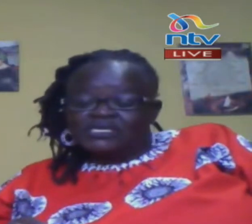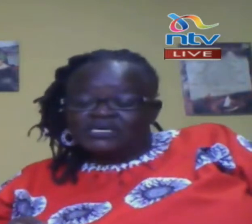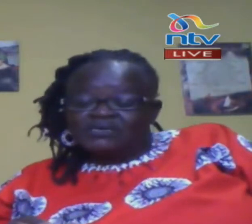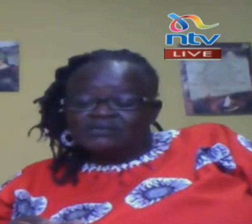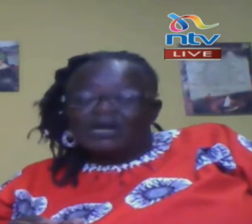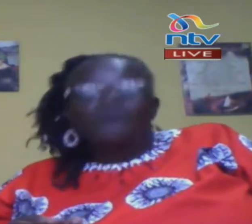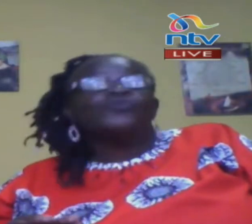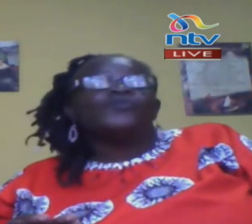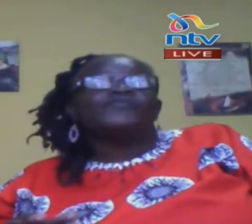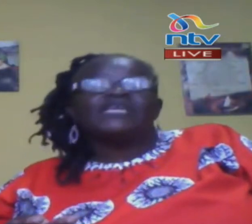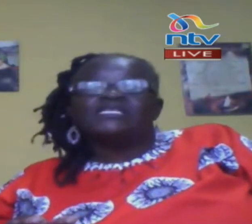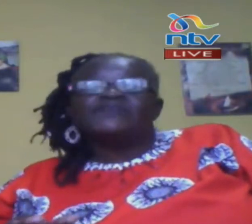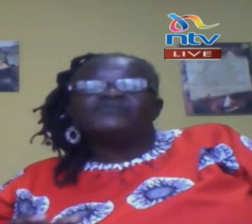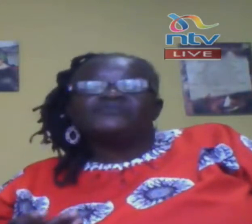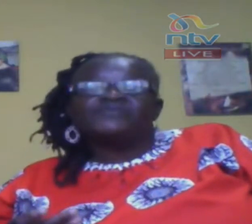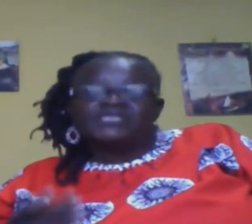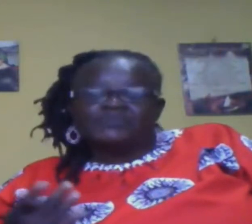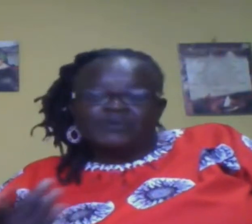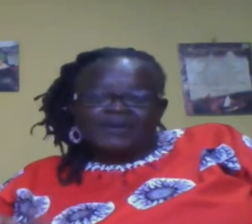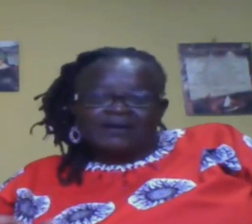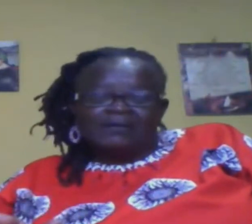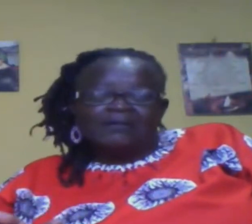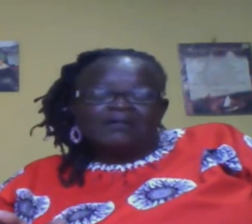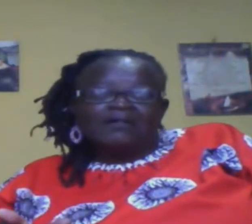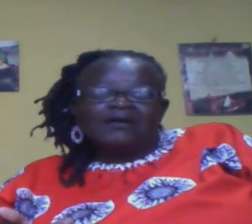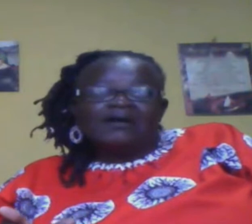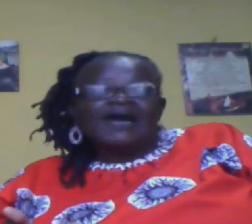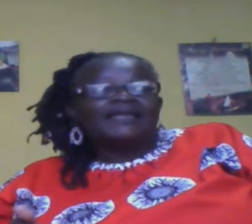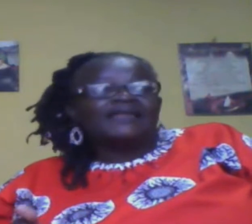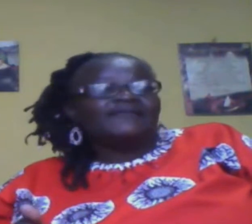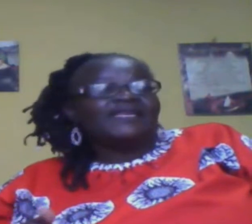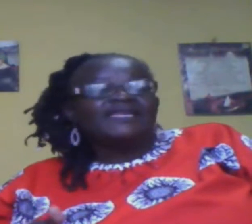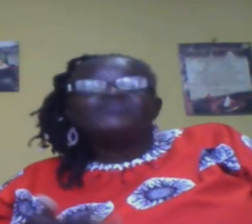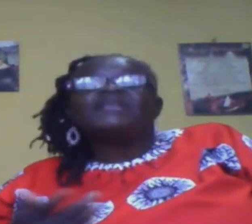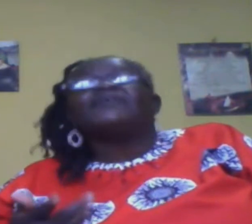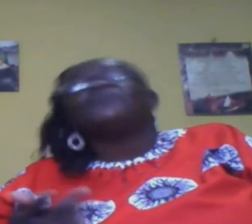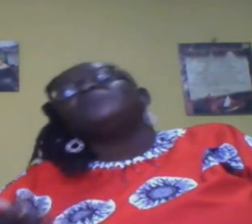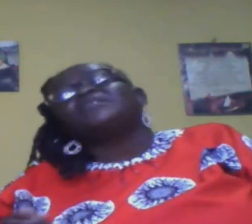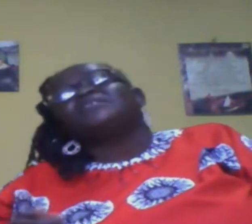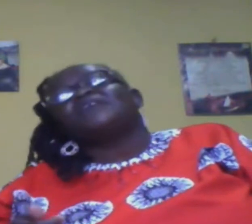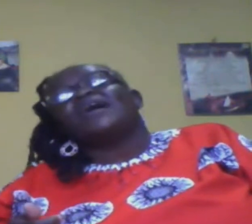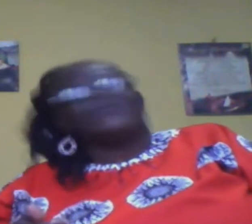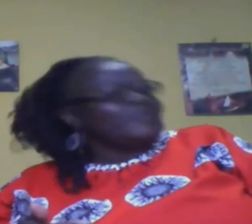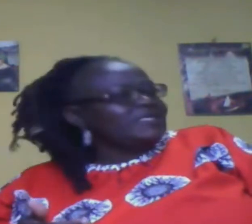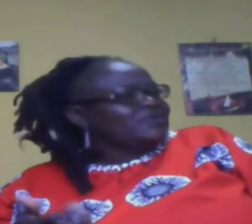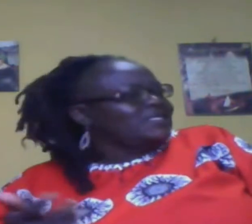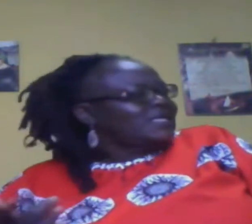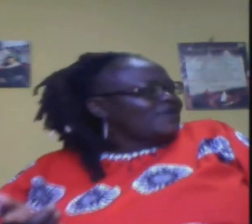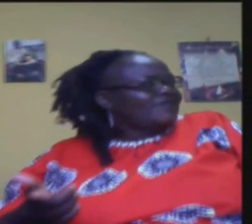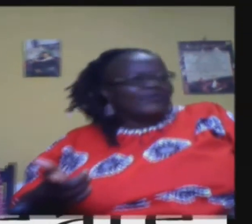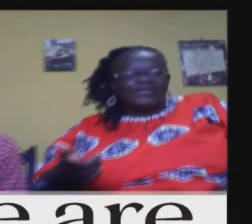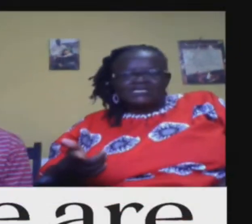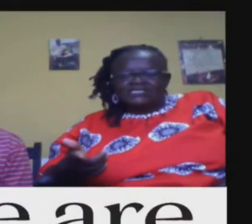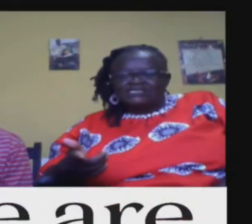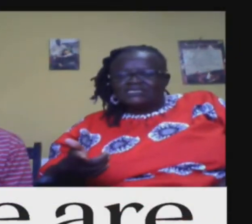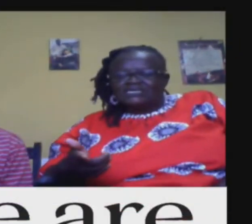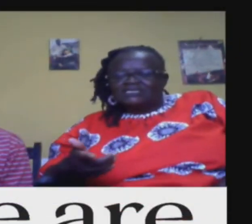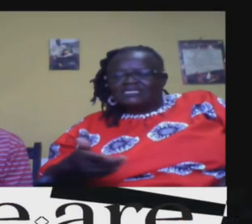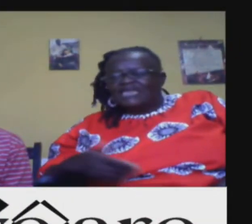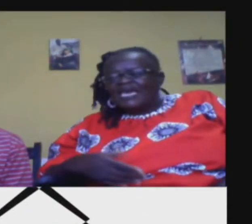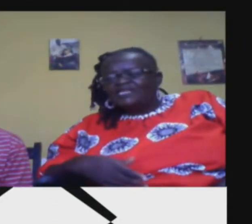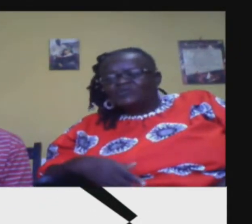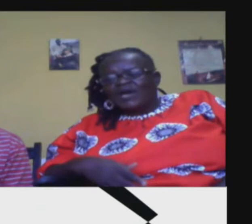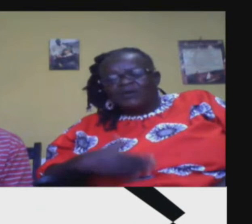Because I would go for the interviews for the diploma, and they didn't believe I could be a teacher. I remember this one time I even went in,